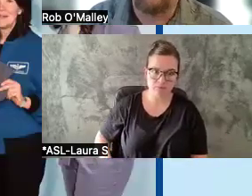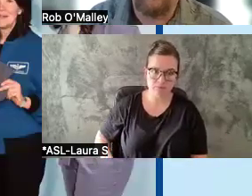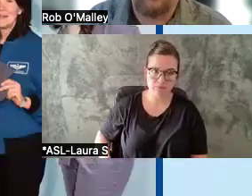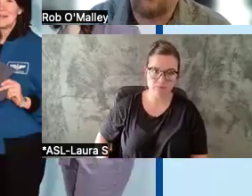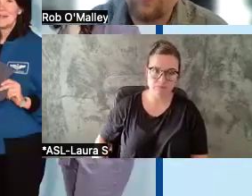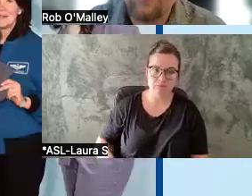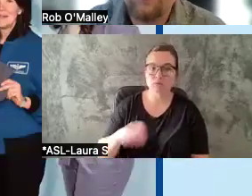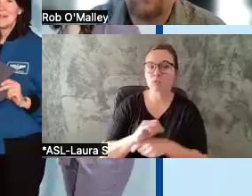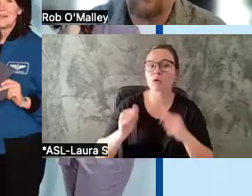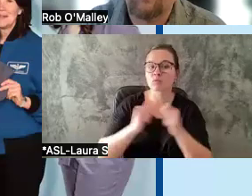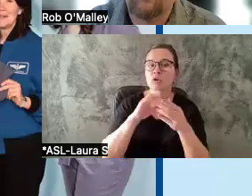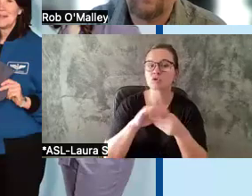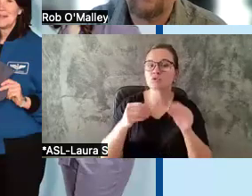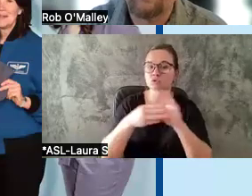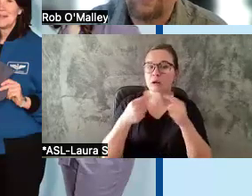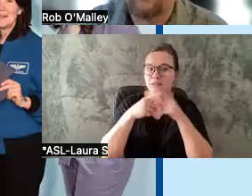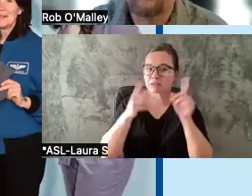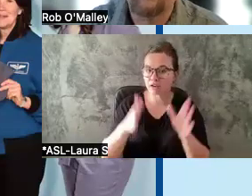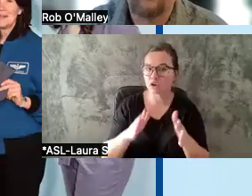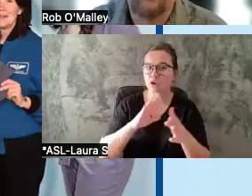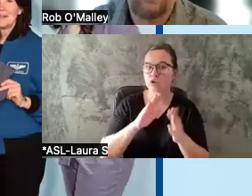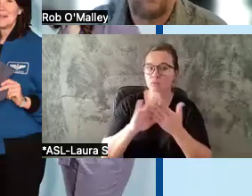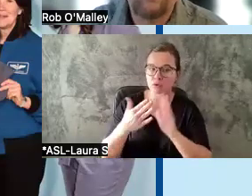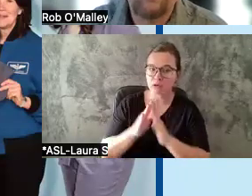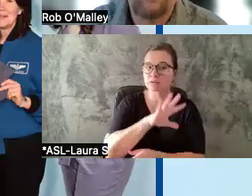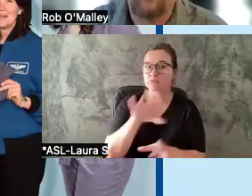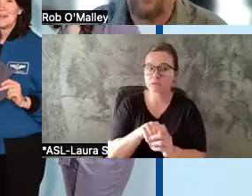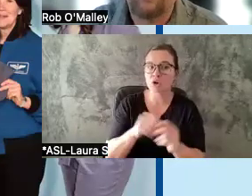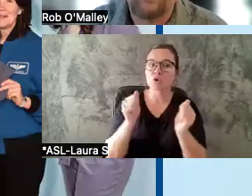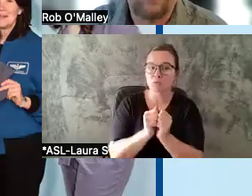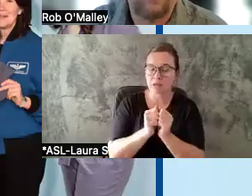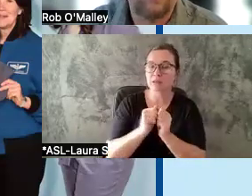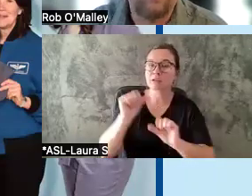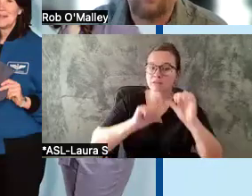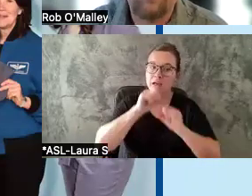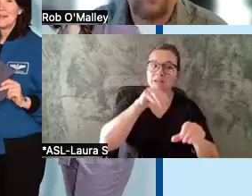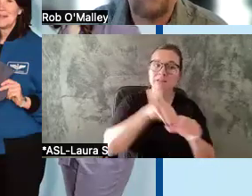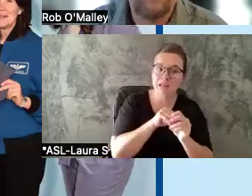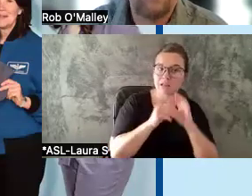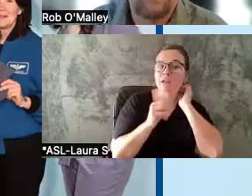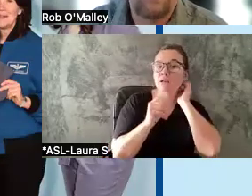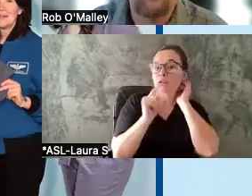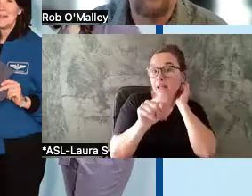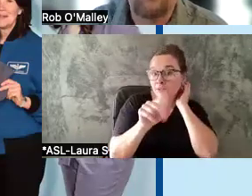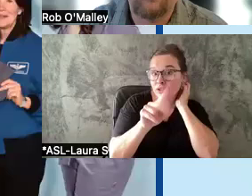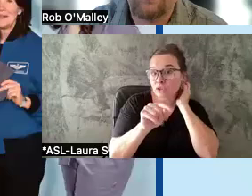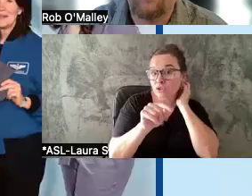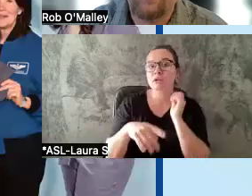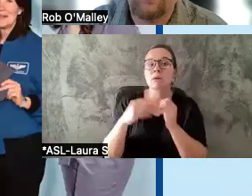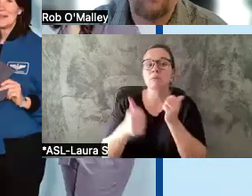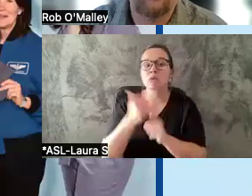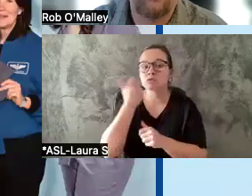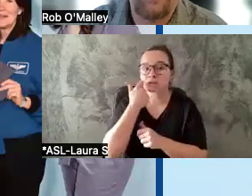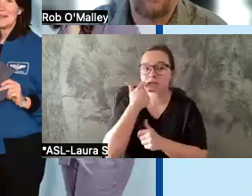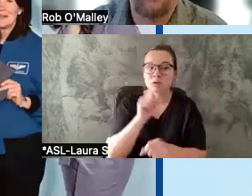We've worked with storyteller communities to incorporate genetics into film and television, both fiction and documentary work. Most recently